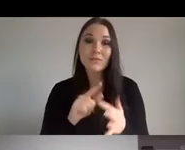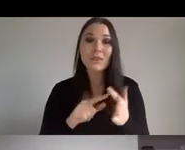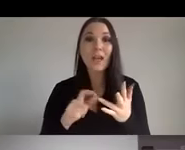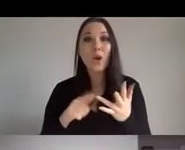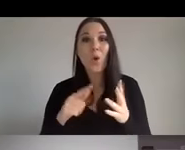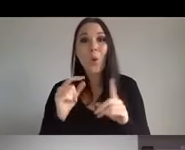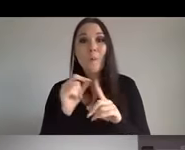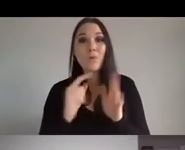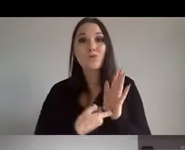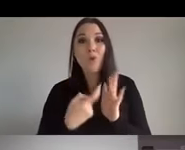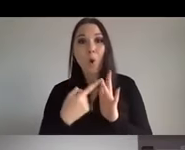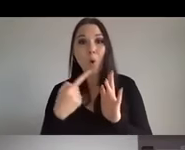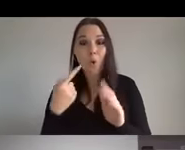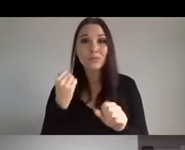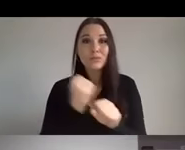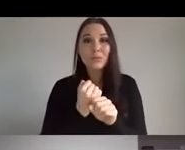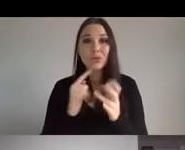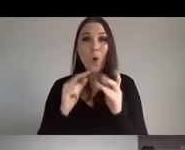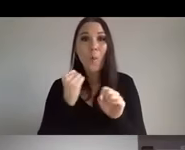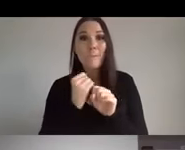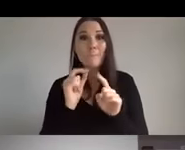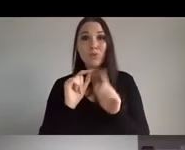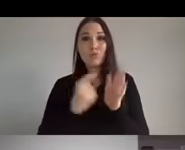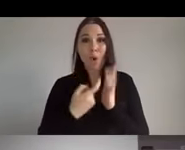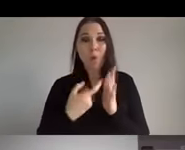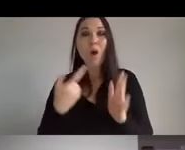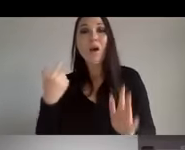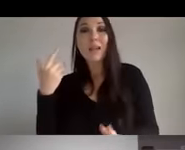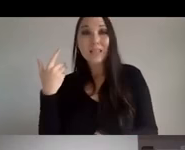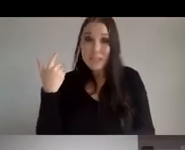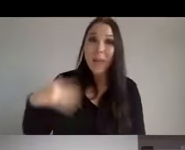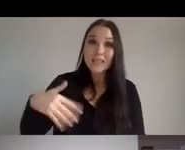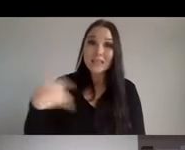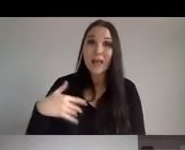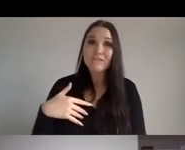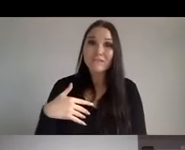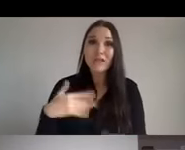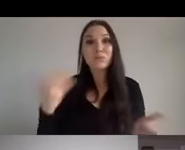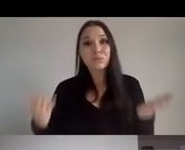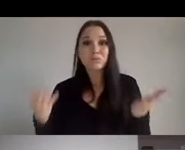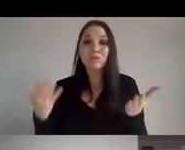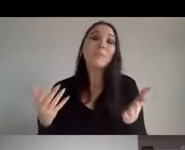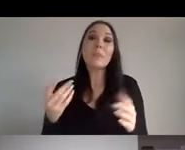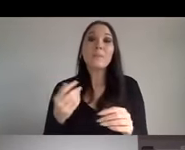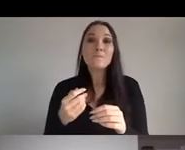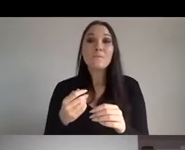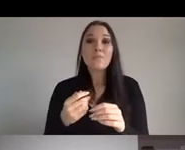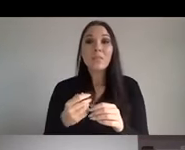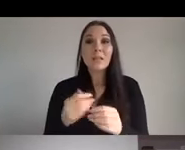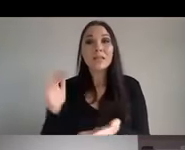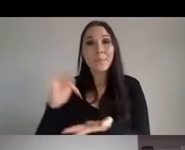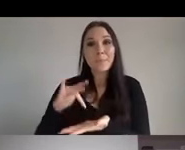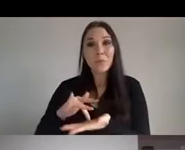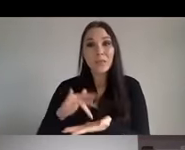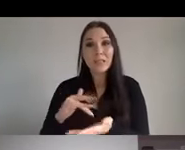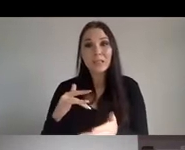good compromise between super expensive expert systems, which have been available for longer,